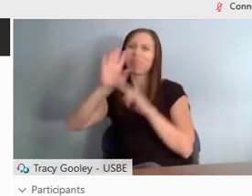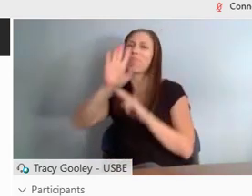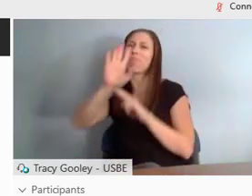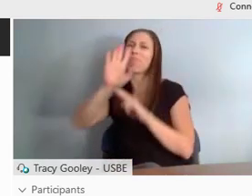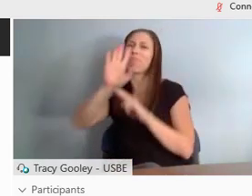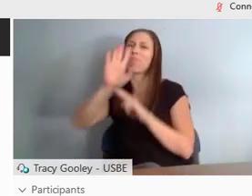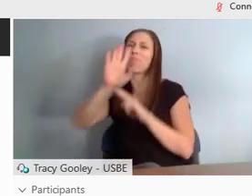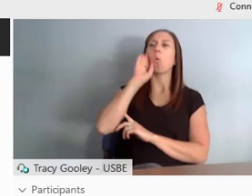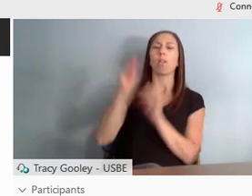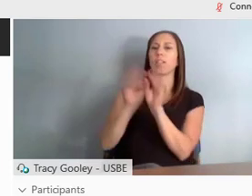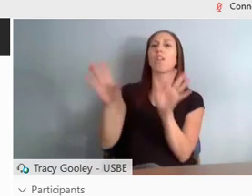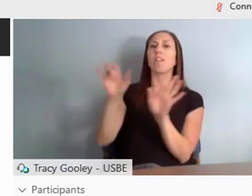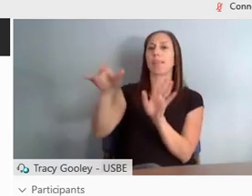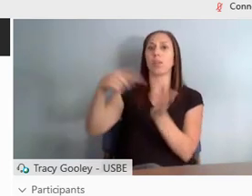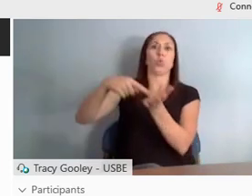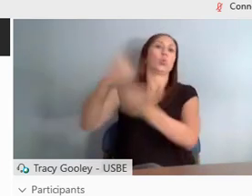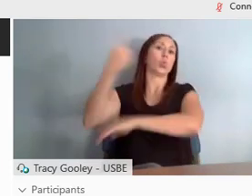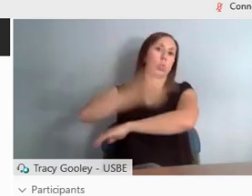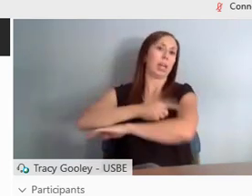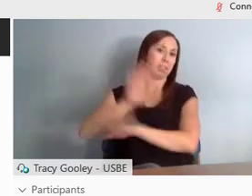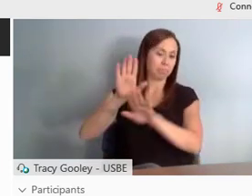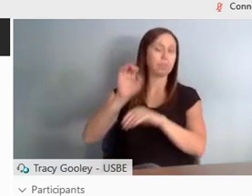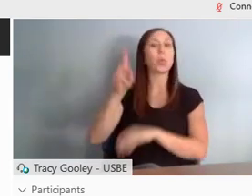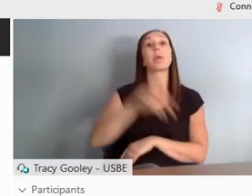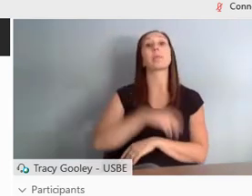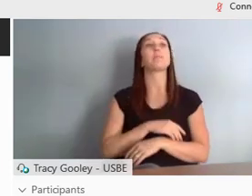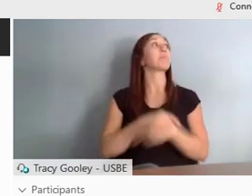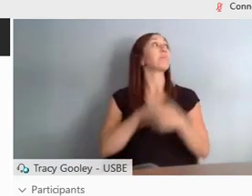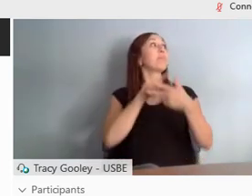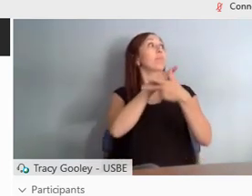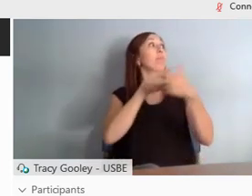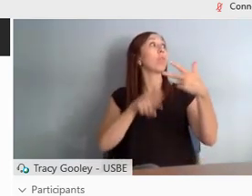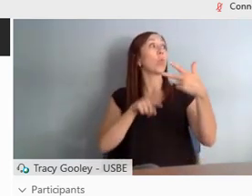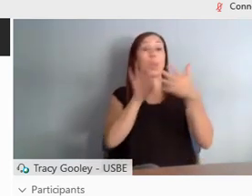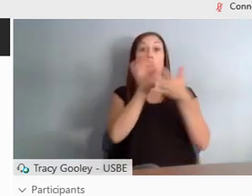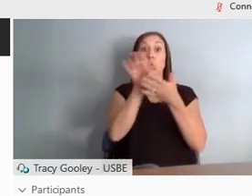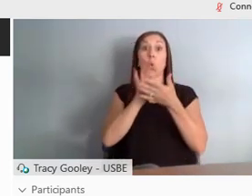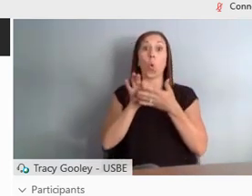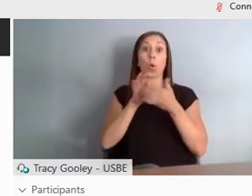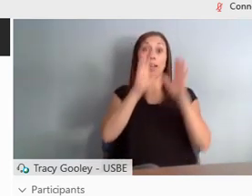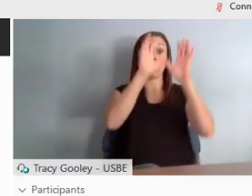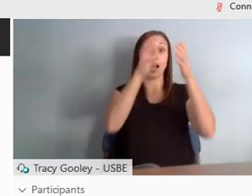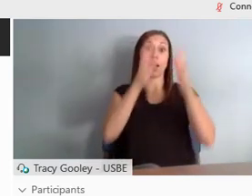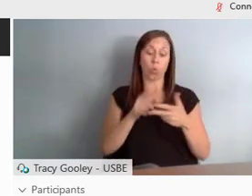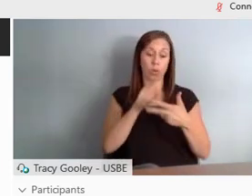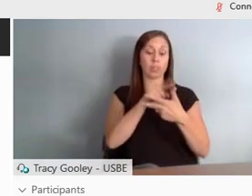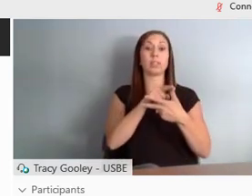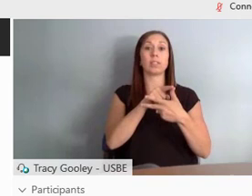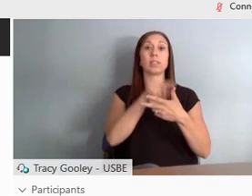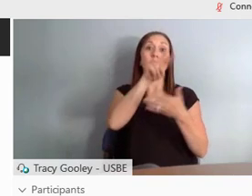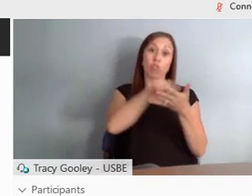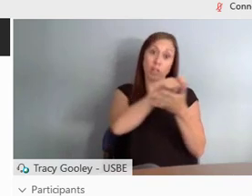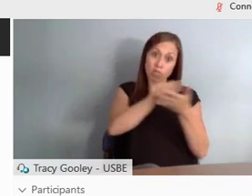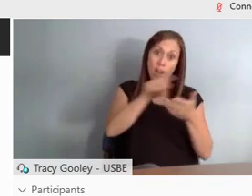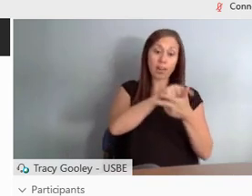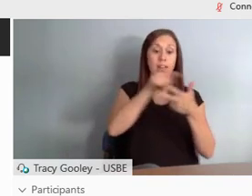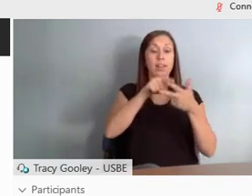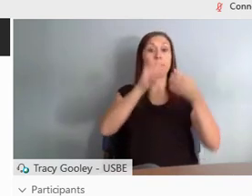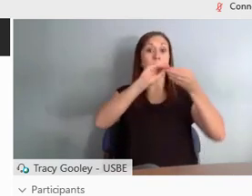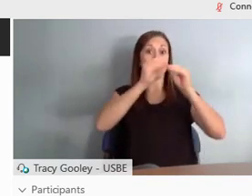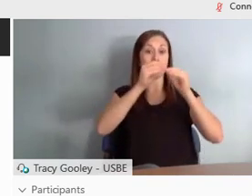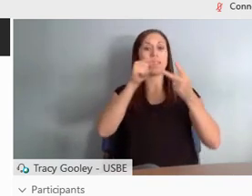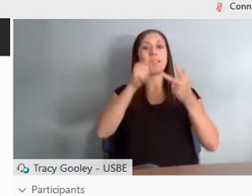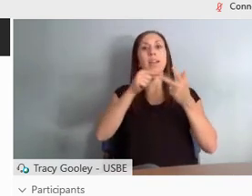for you guys on that. Okay, so here's our 3 scoring categories that happen. So literacy, numeracy, and social